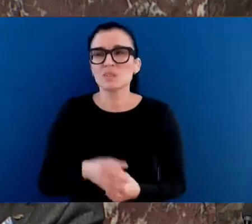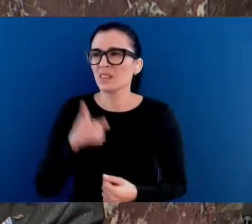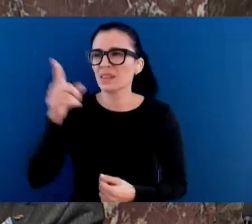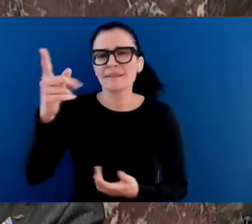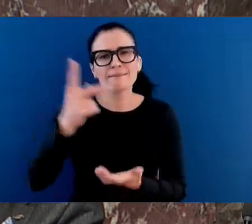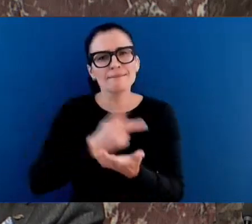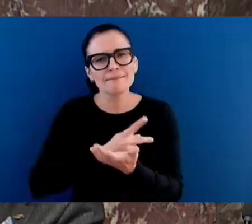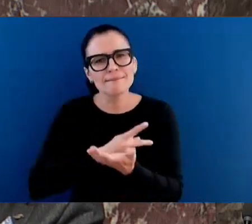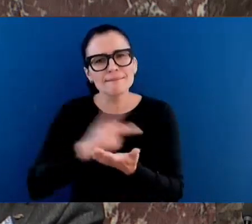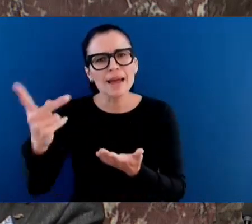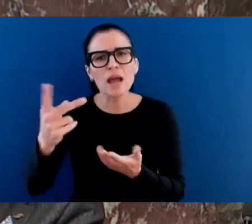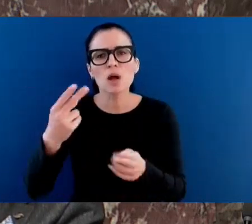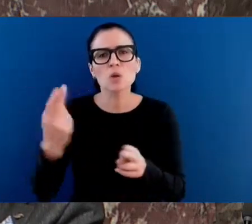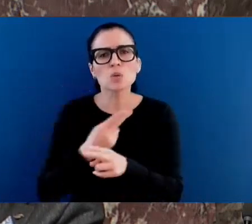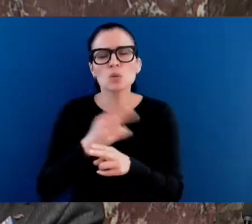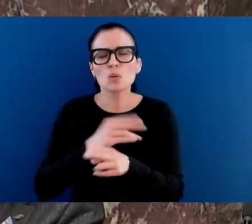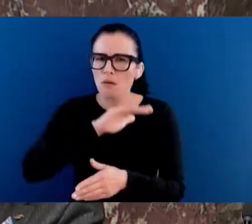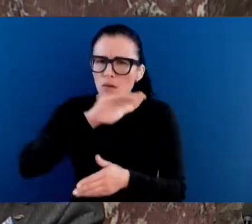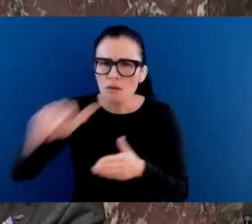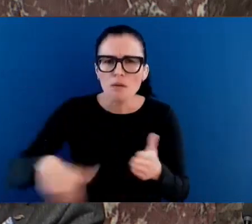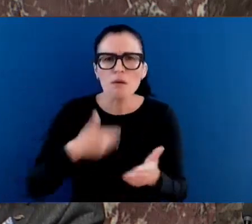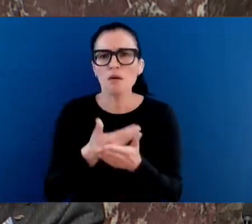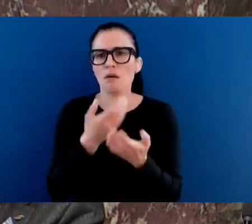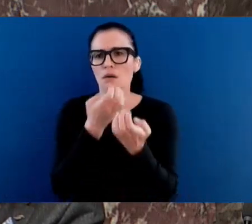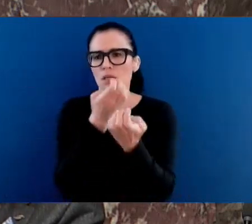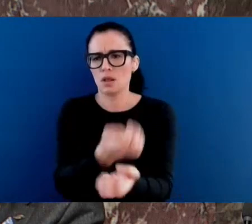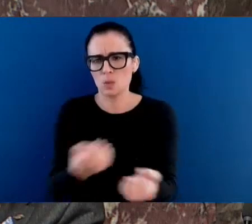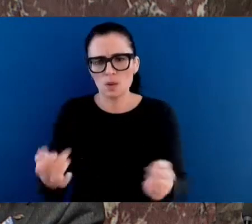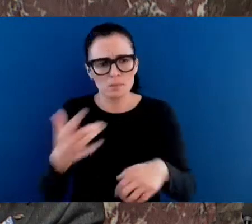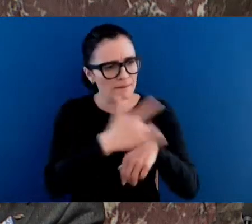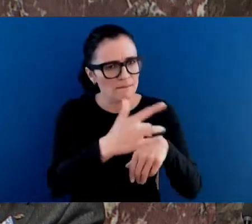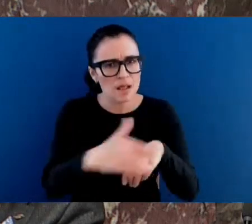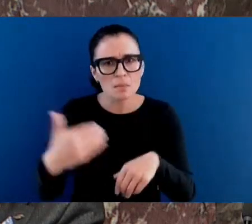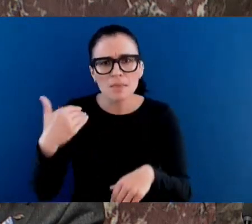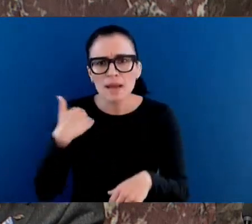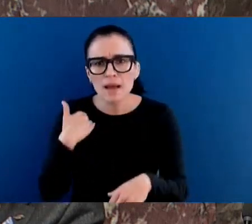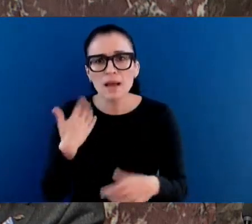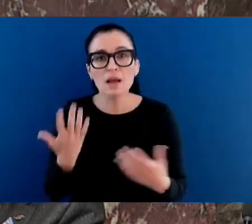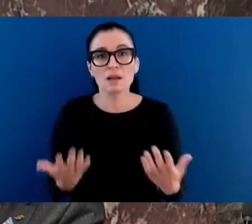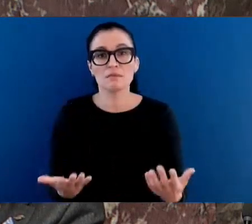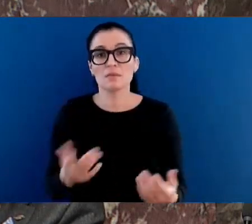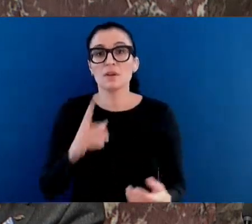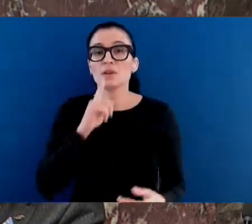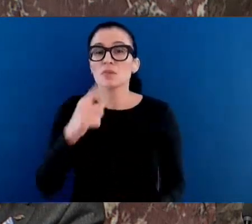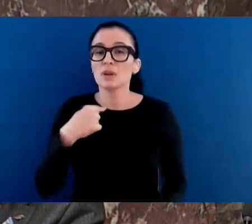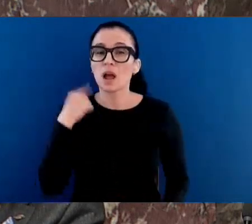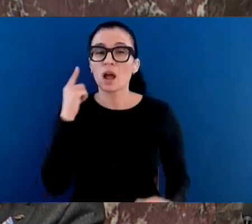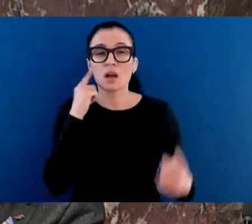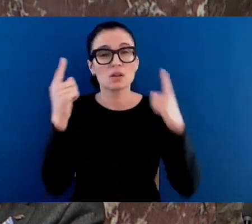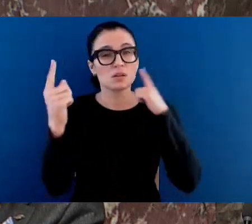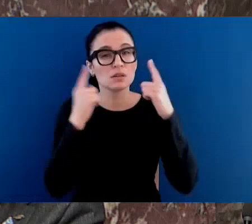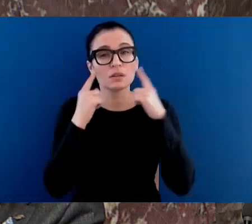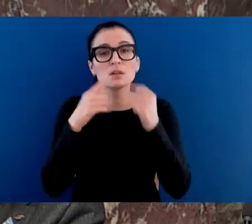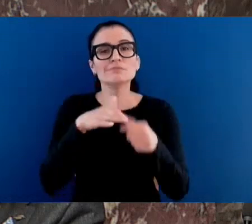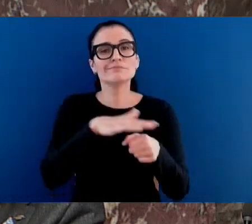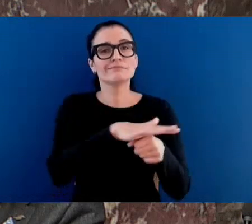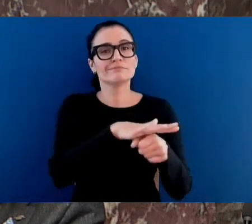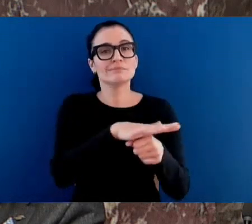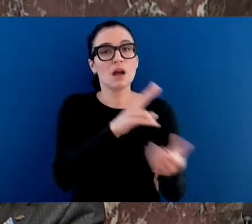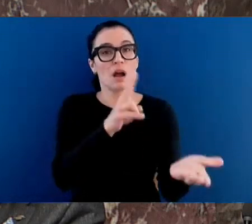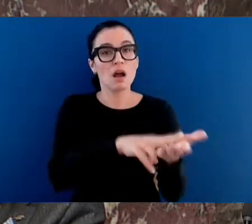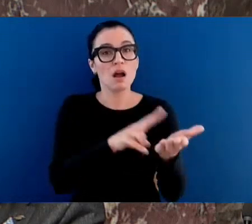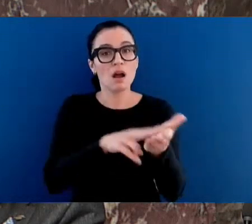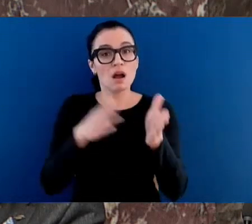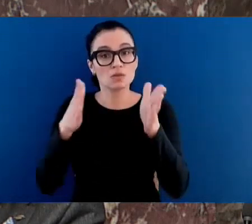this weekend and even up to today, Honourable Speaker, I've heard directly from many local contractors that have water trucks sitting,